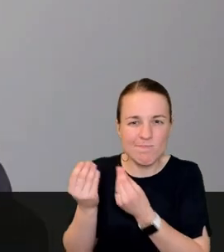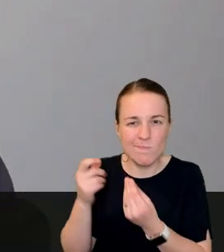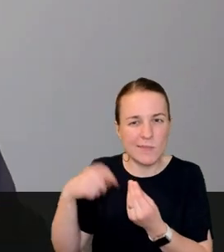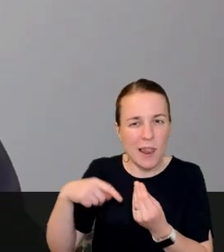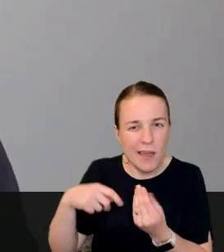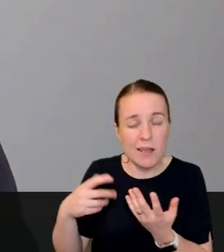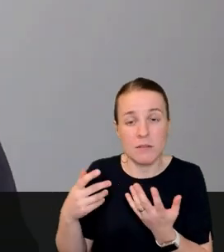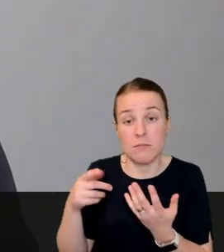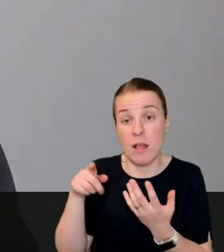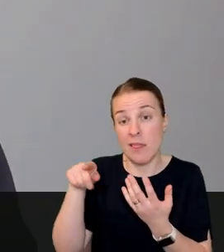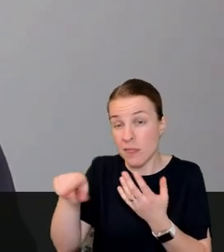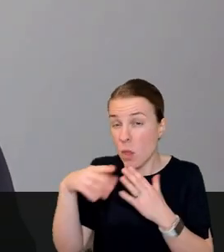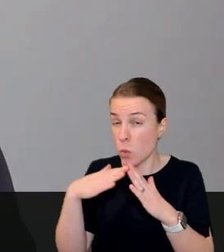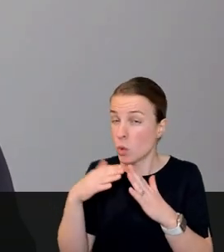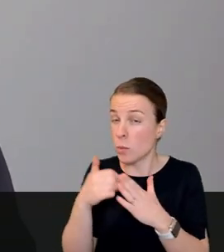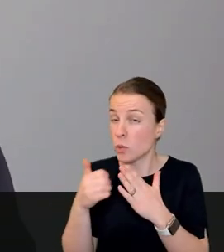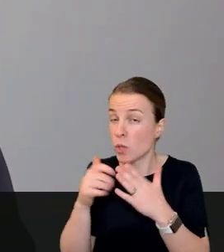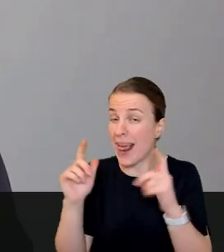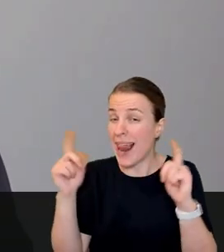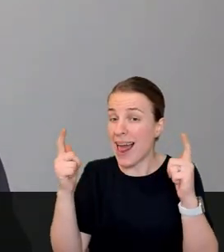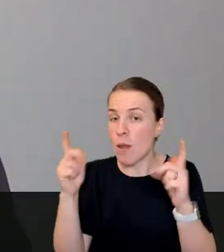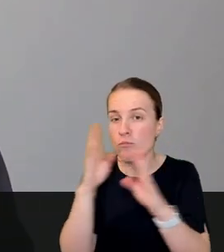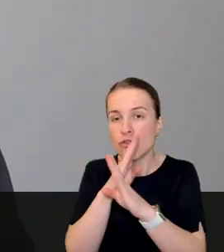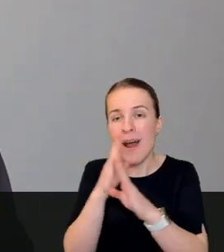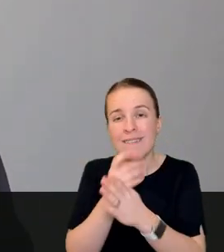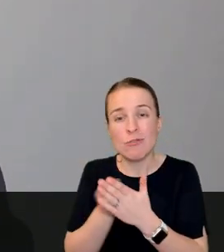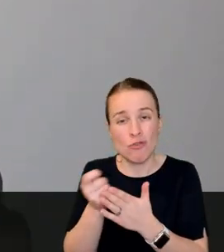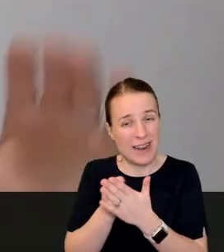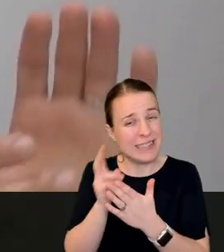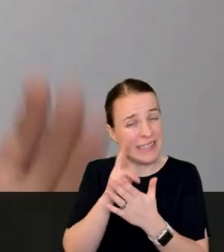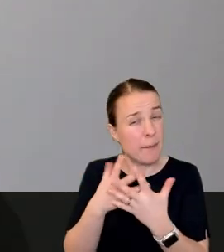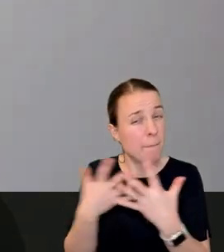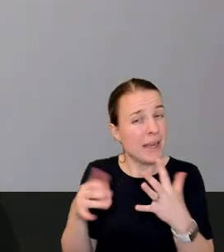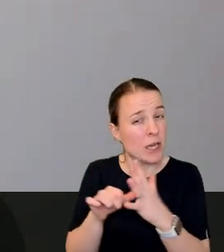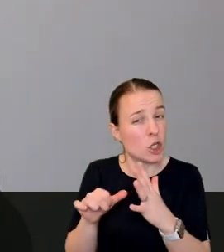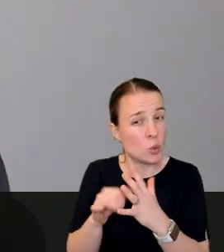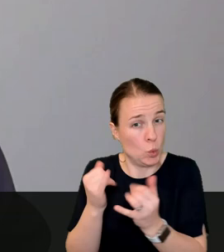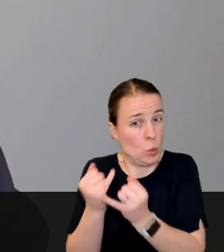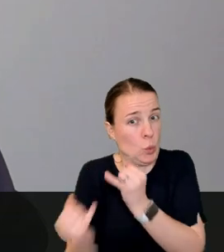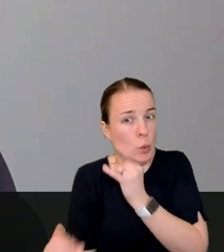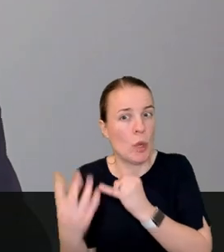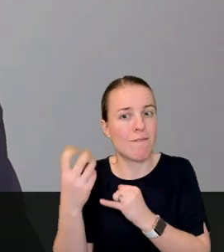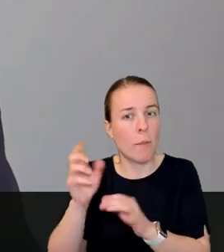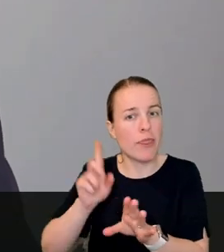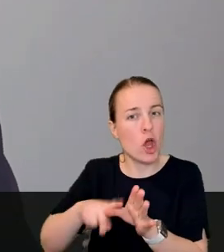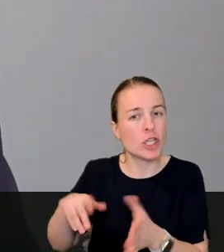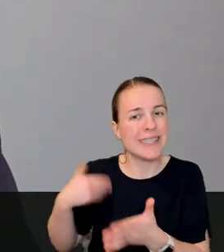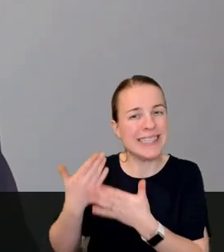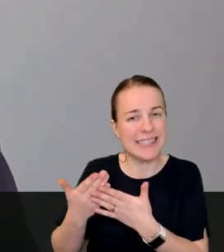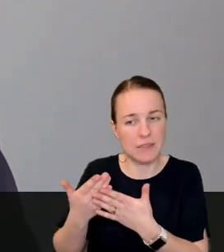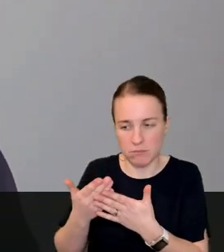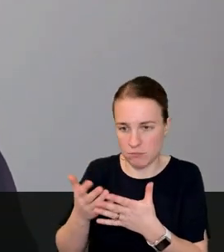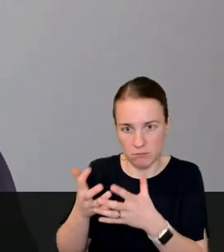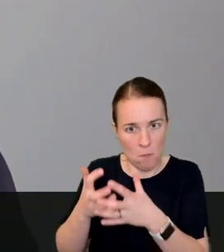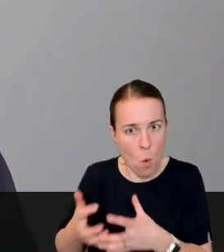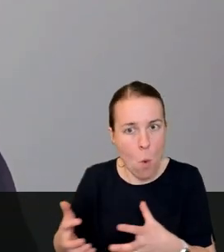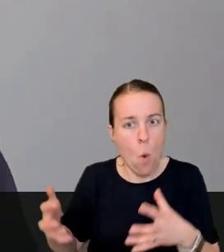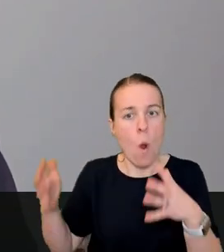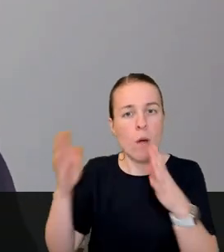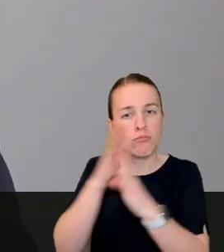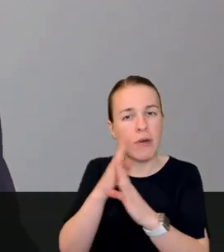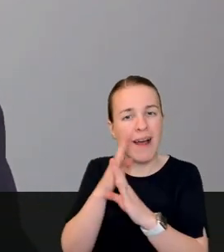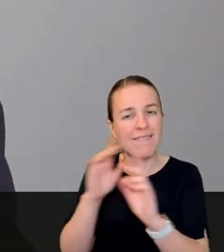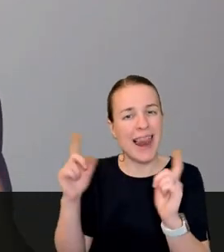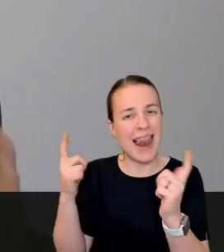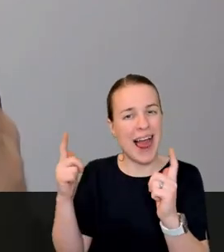privately. It's a big issue that we've seen over the last 30 years, the proliferation of the private landlord and the conditions being